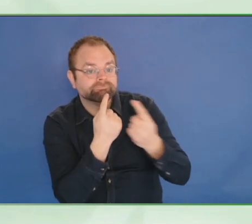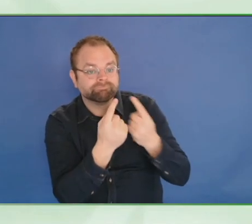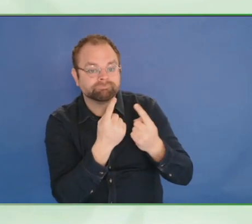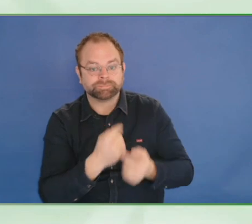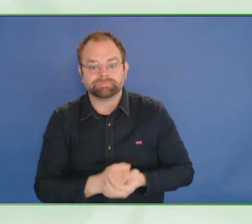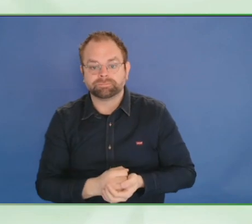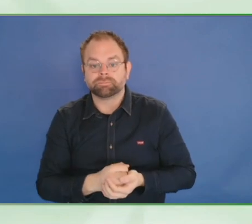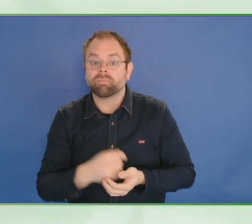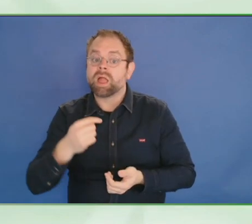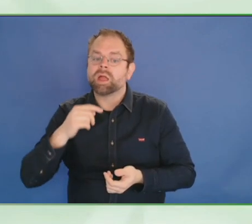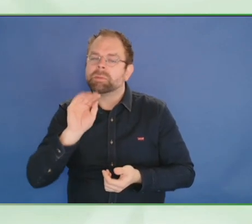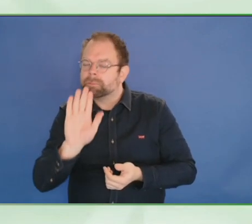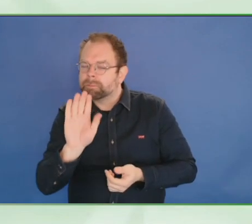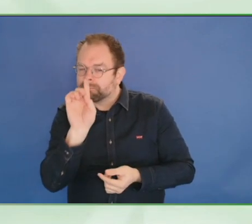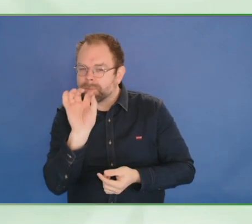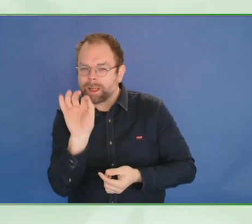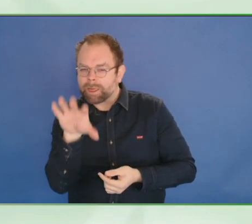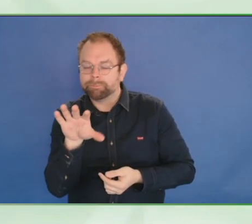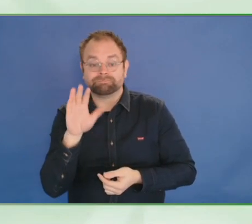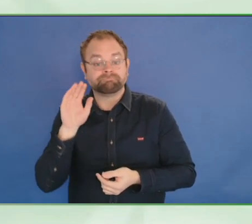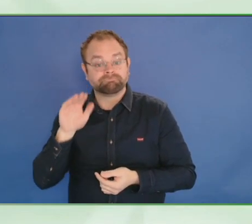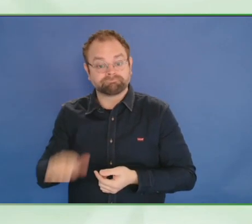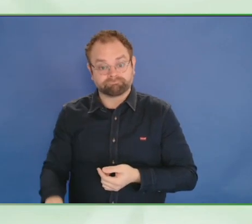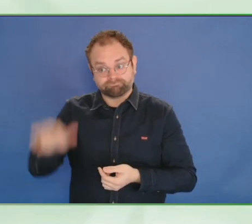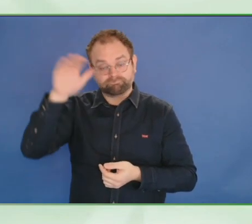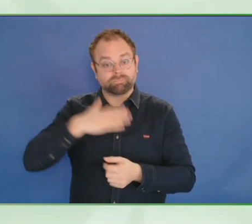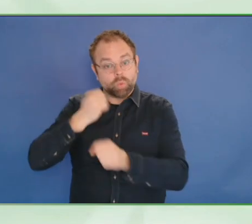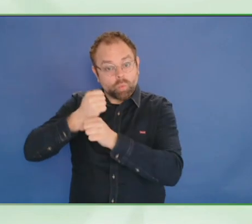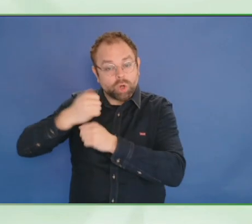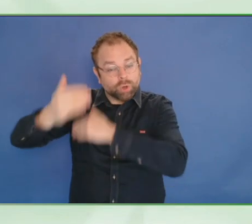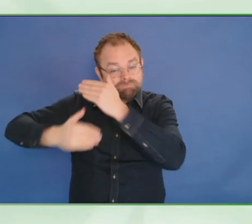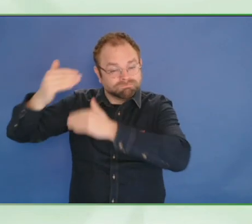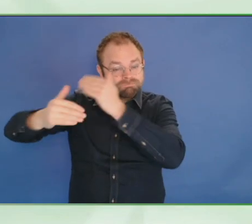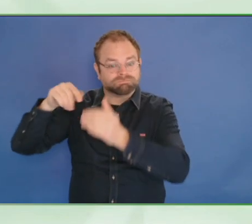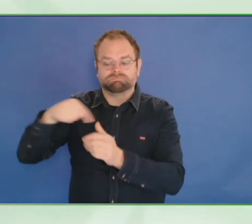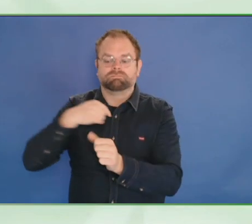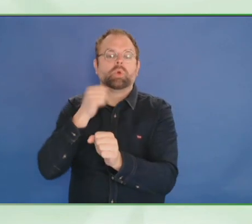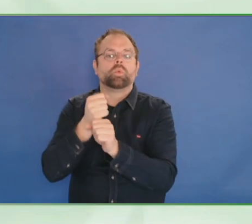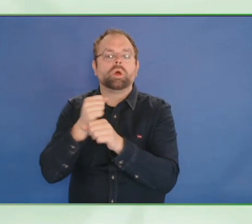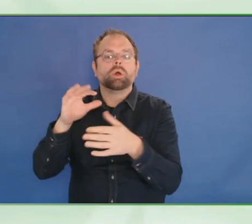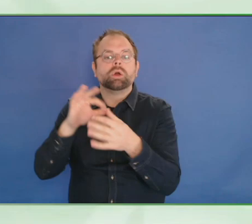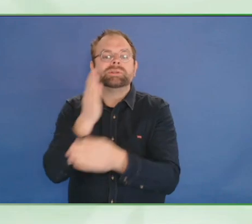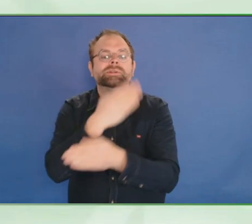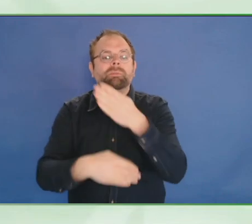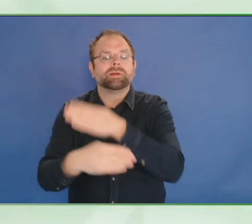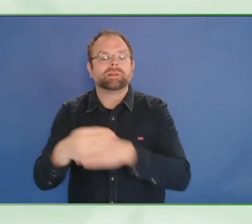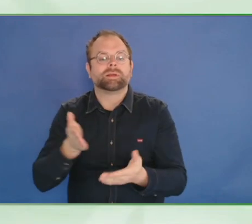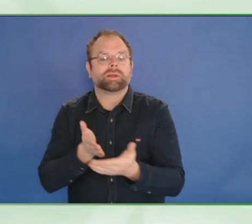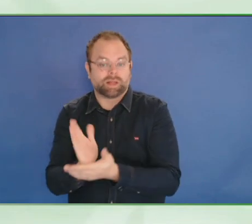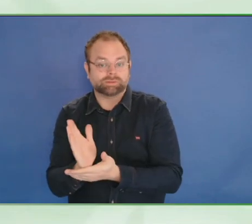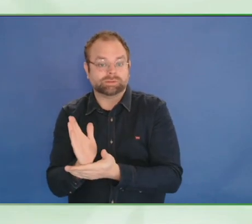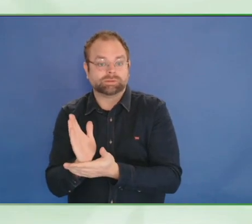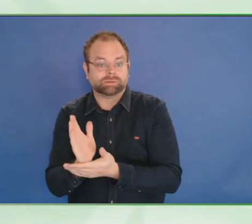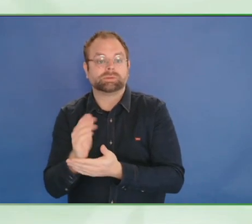with disabilities in disasters. I had never thought about it. This was in 2001, and I started to